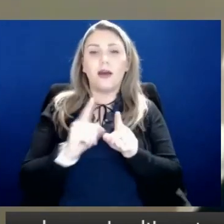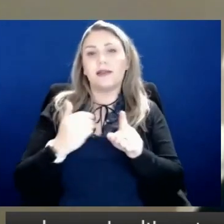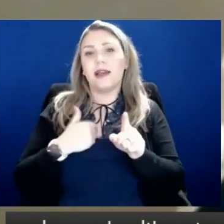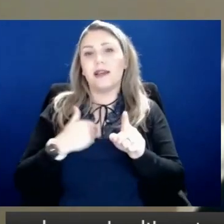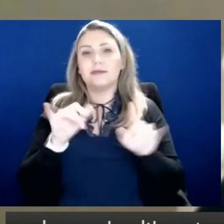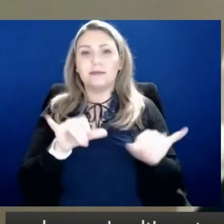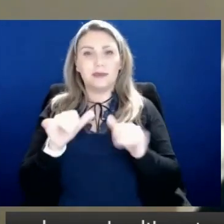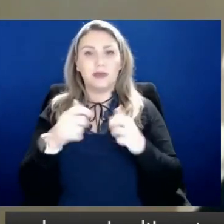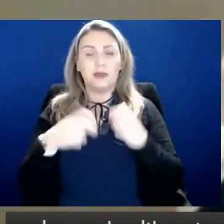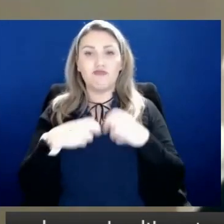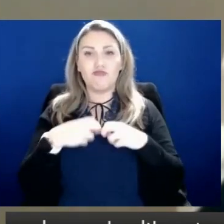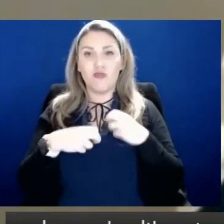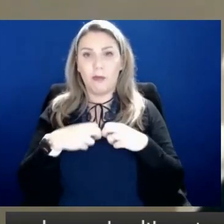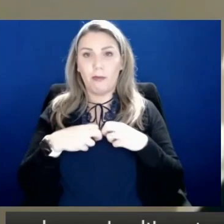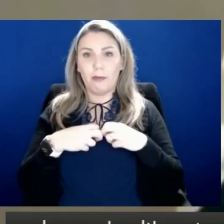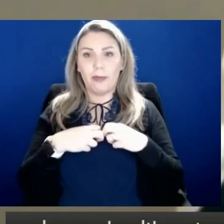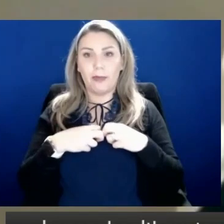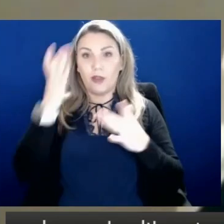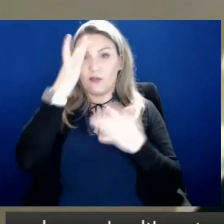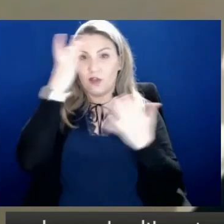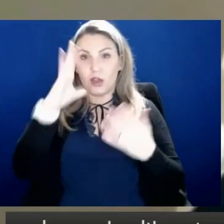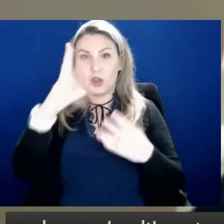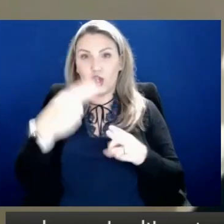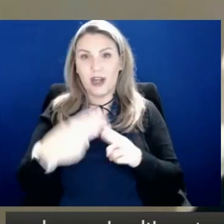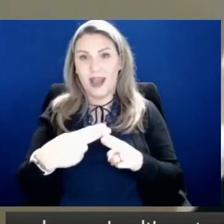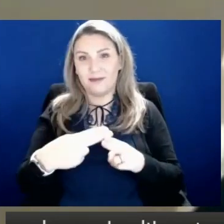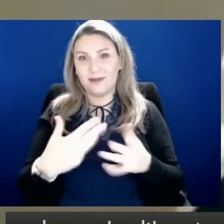problem as forgetting their names.